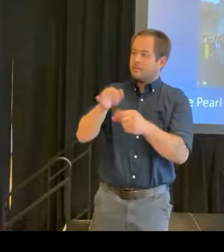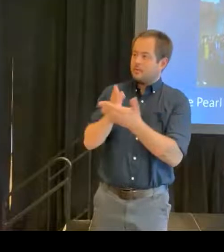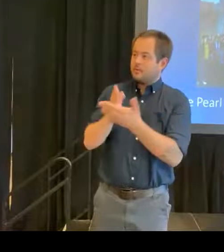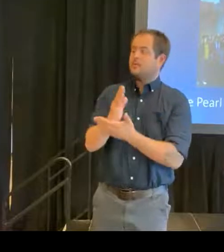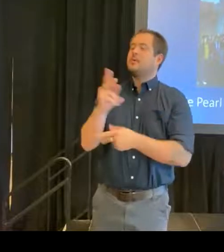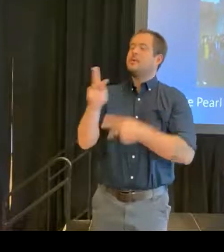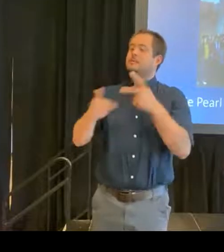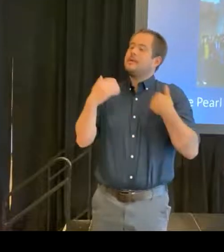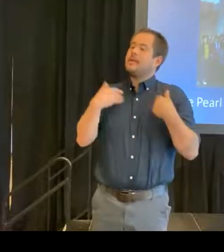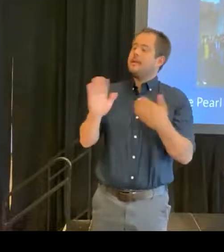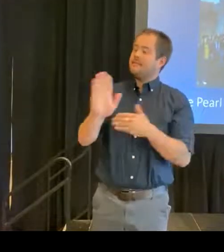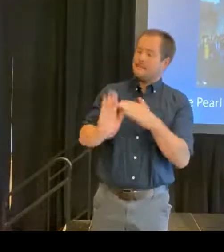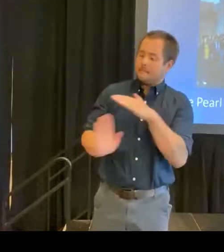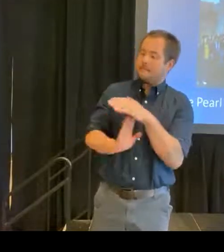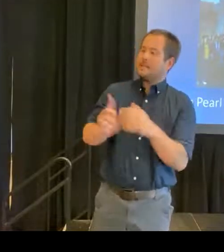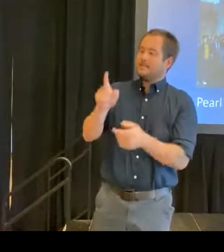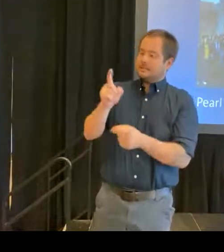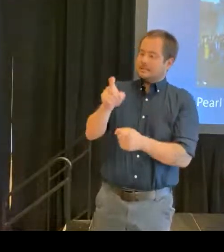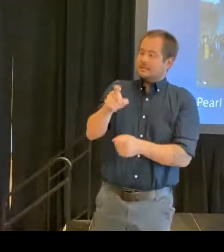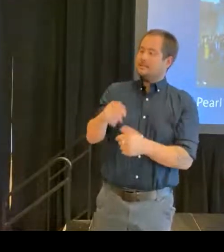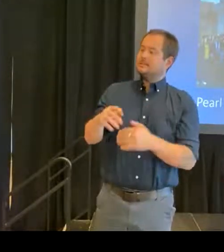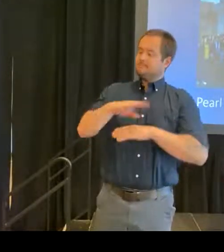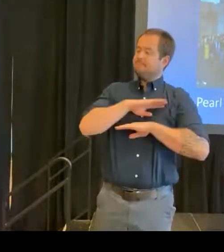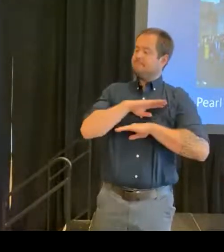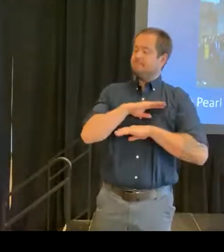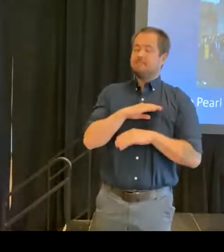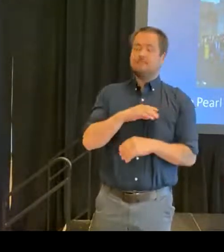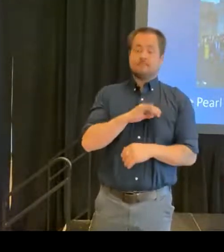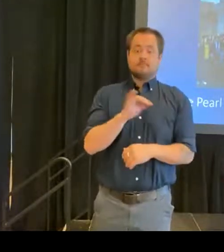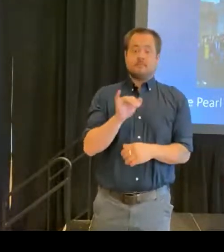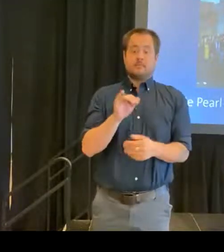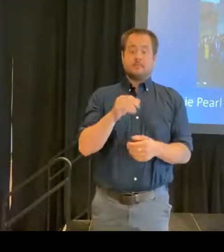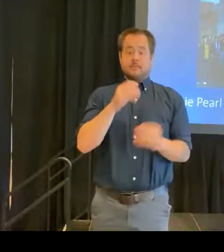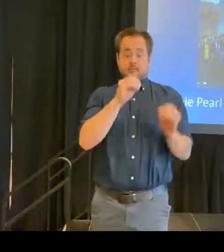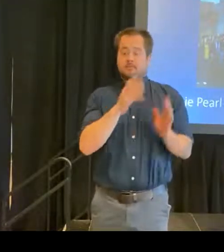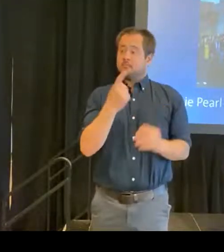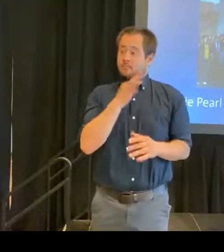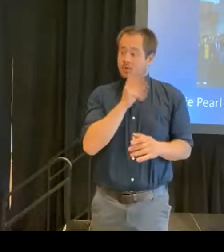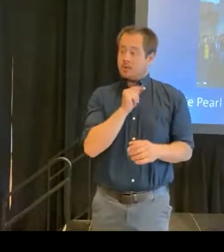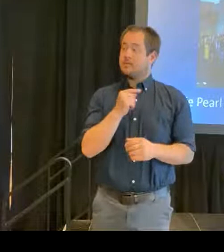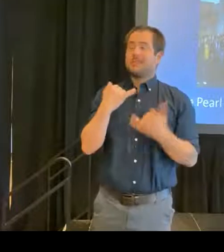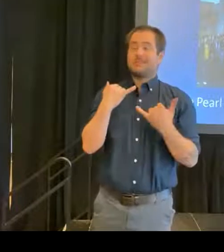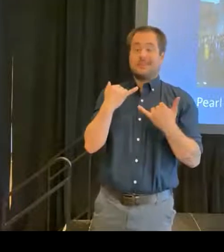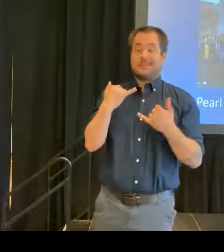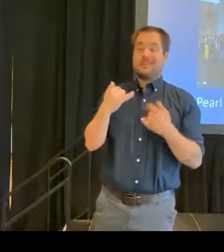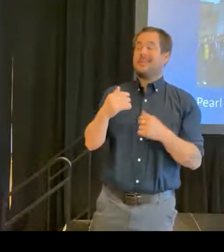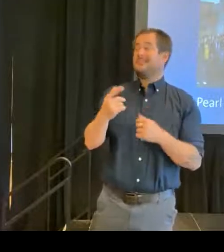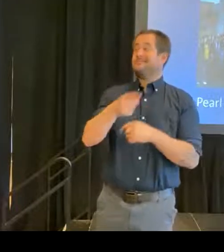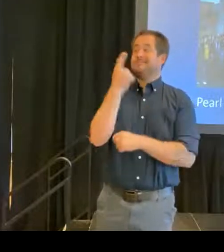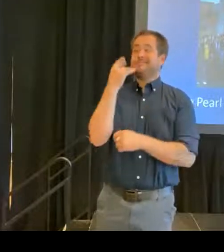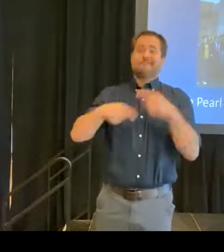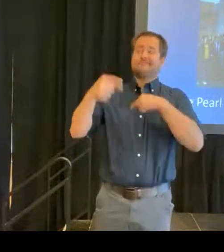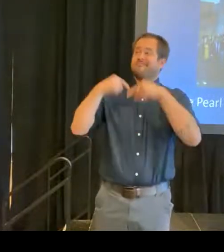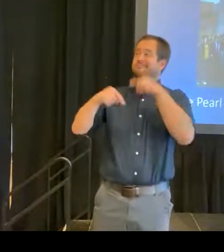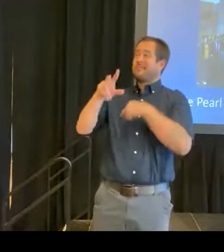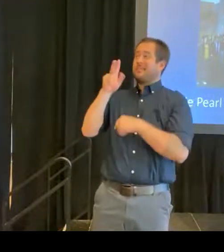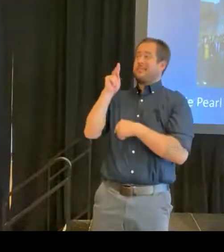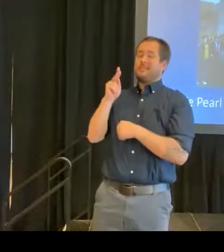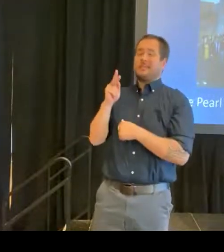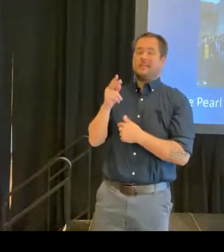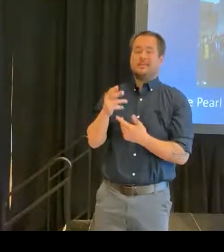basic needs met. As Professor Block was talking about, we're going back a little bit. So how are